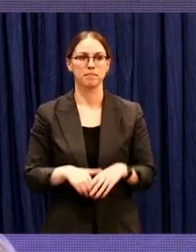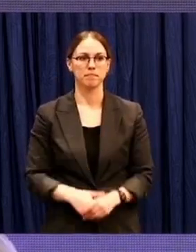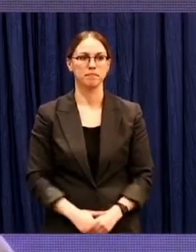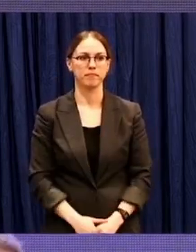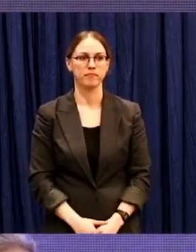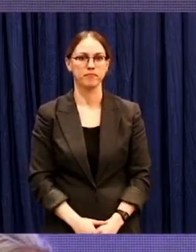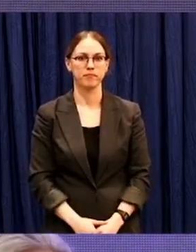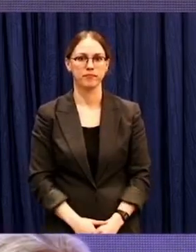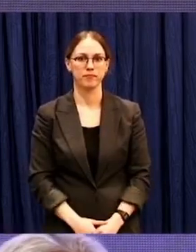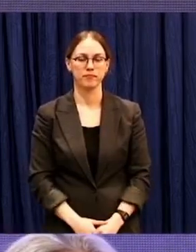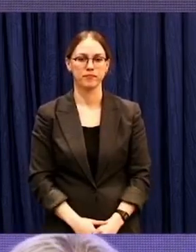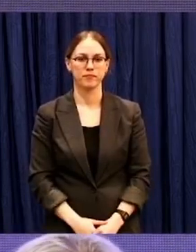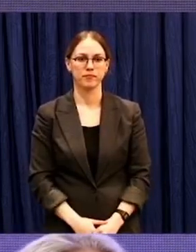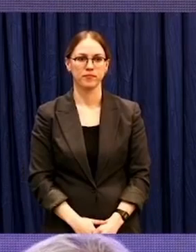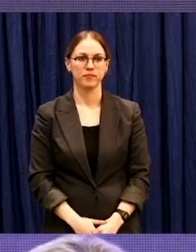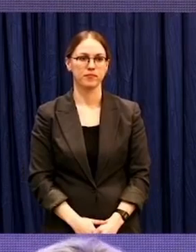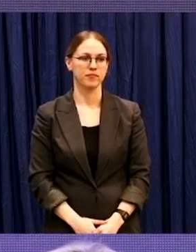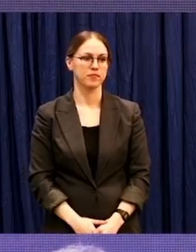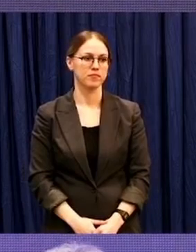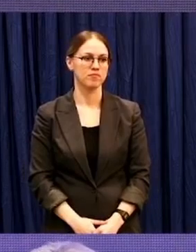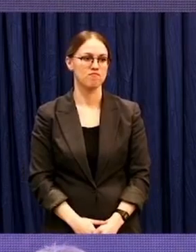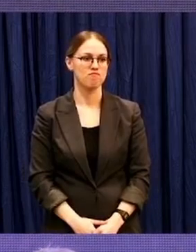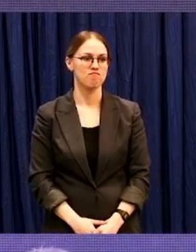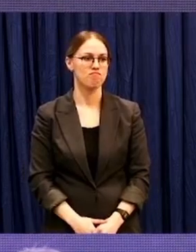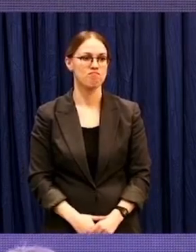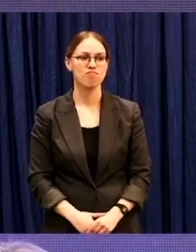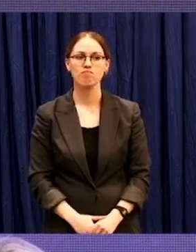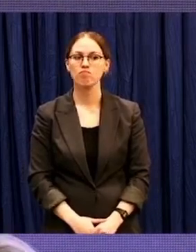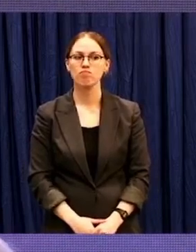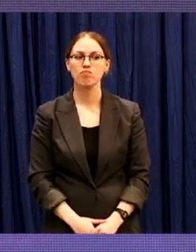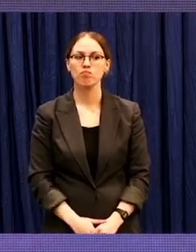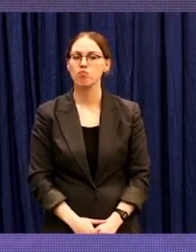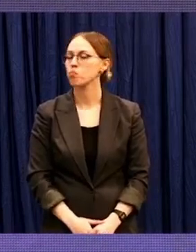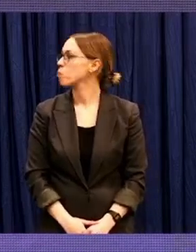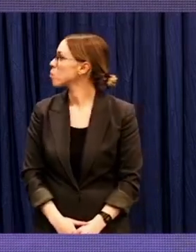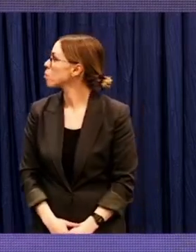Just takes them a minute to read through the stuff. They're figuring it out.